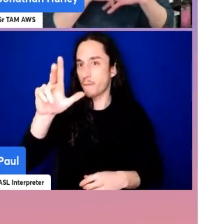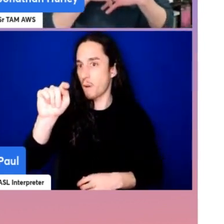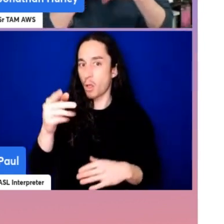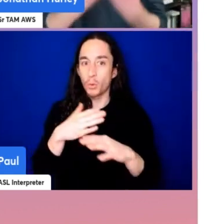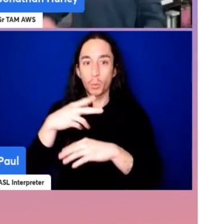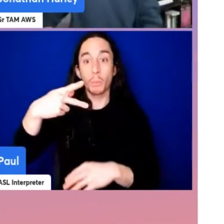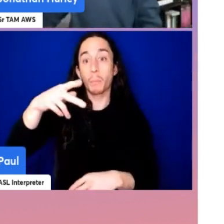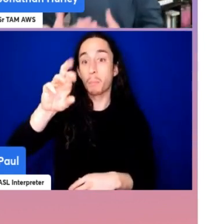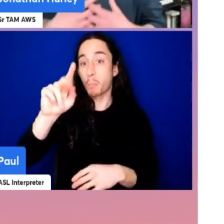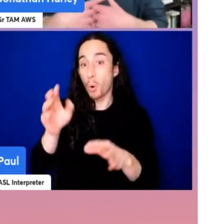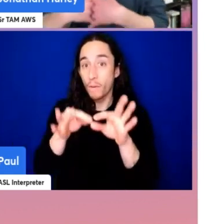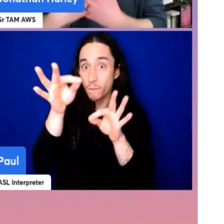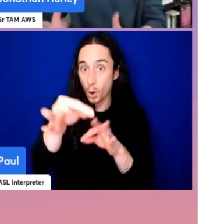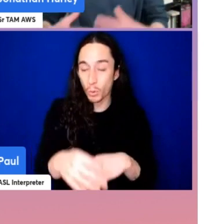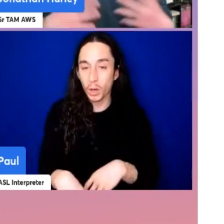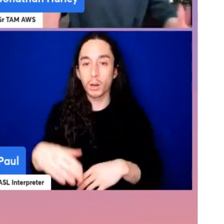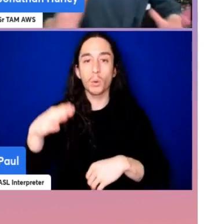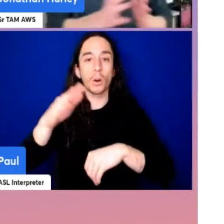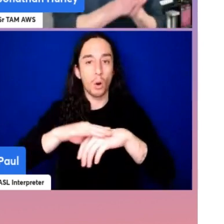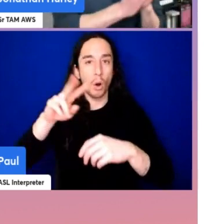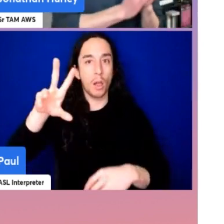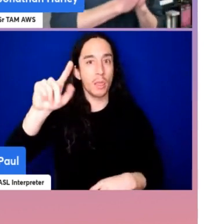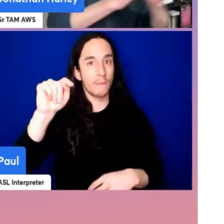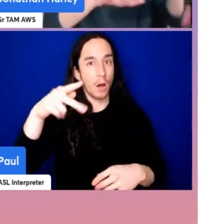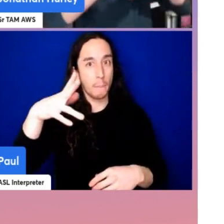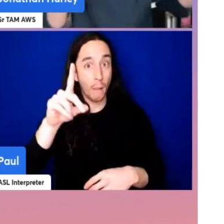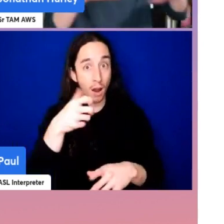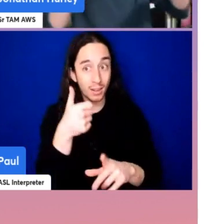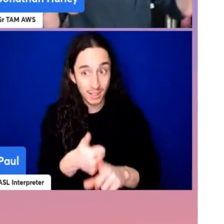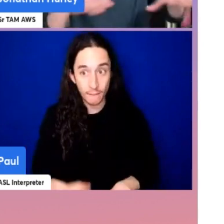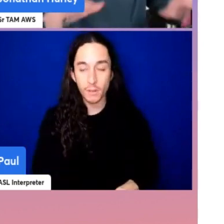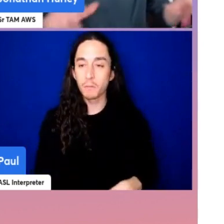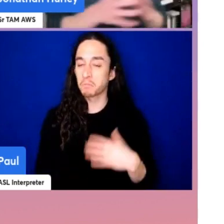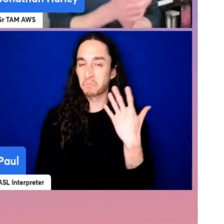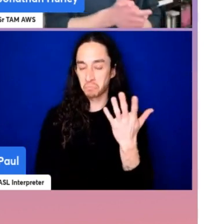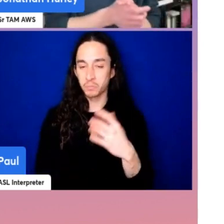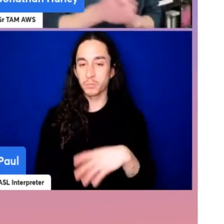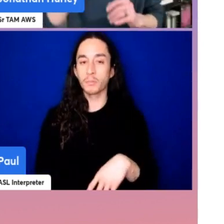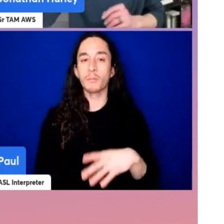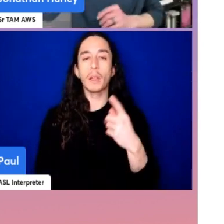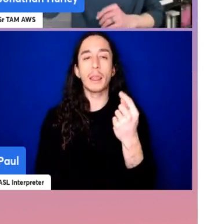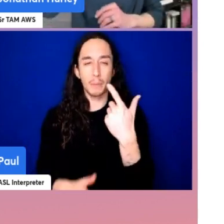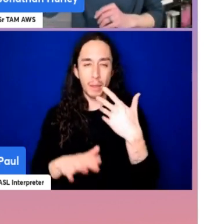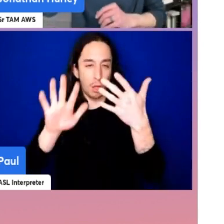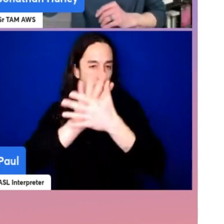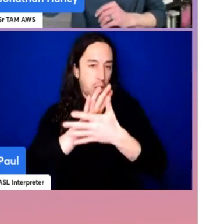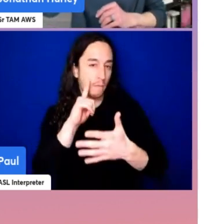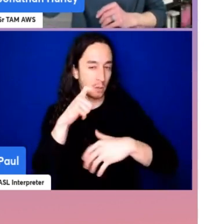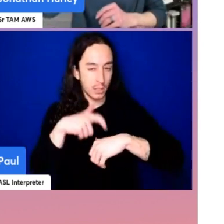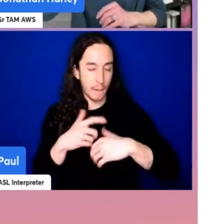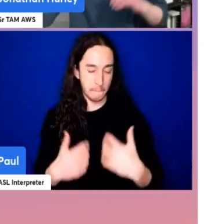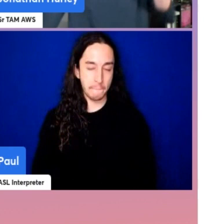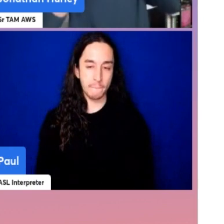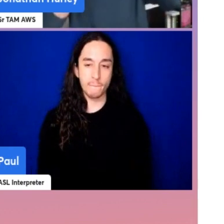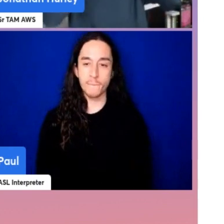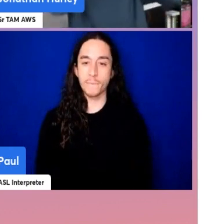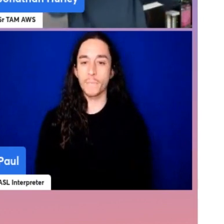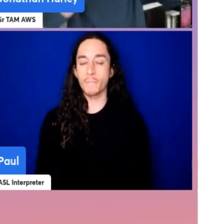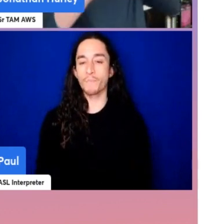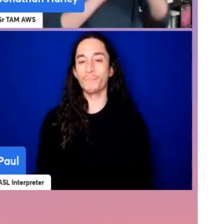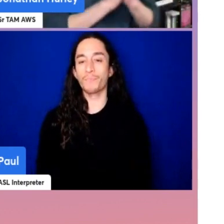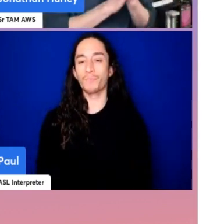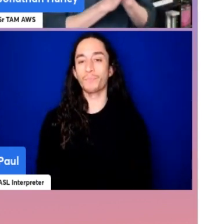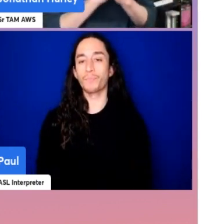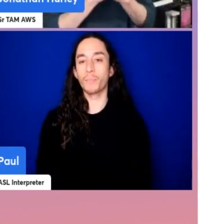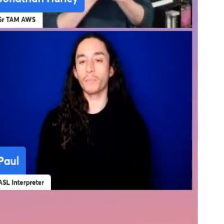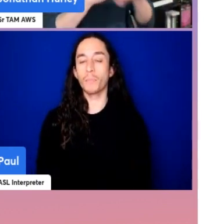forwarding or on the Vault pod itself, what have you. So that's a little bit glossed over here for time. But once